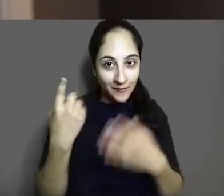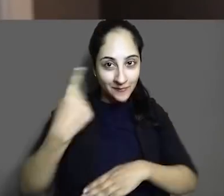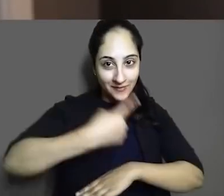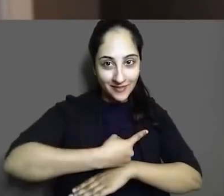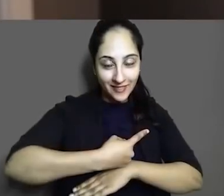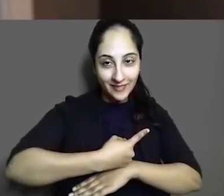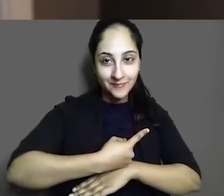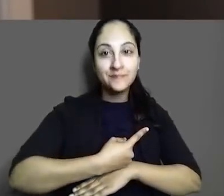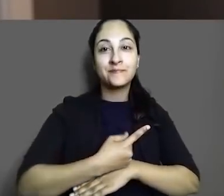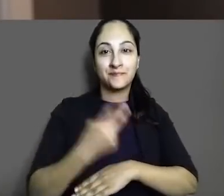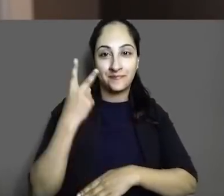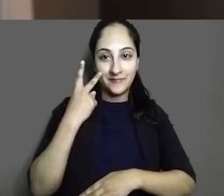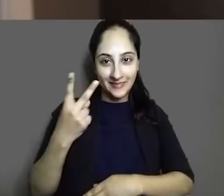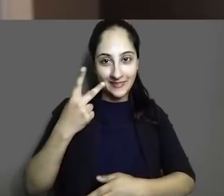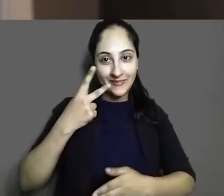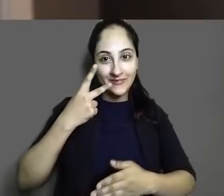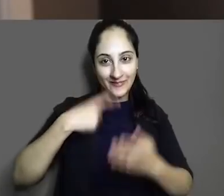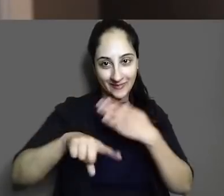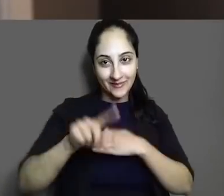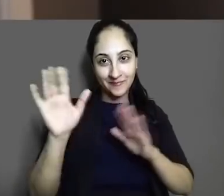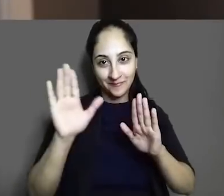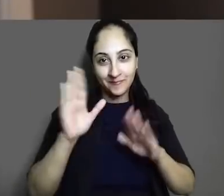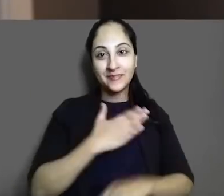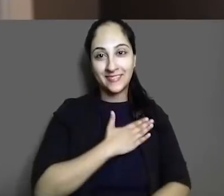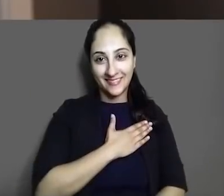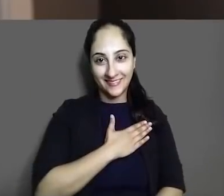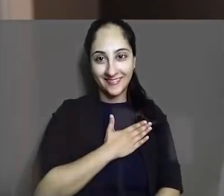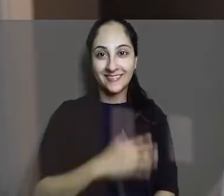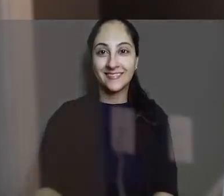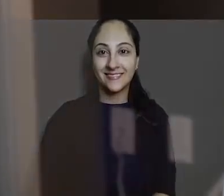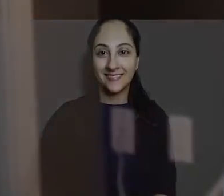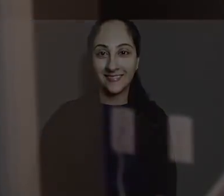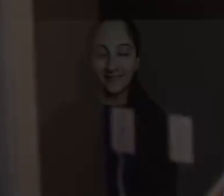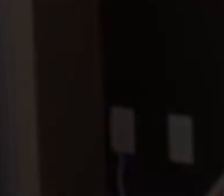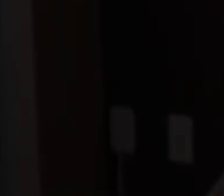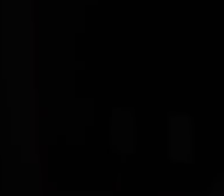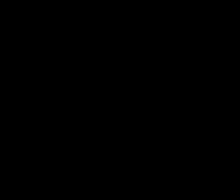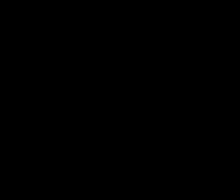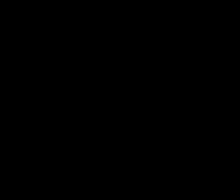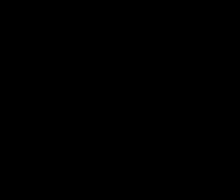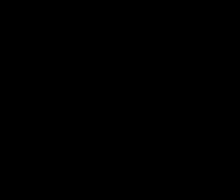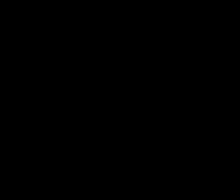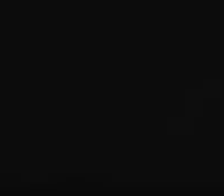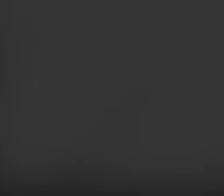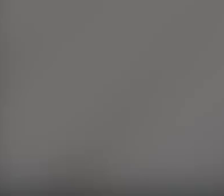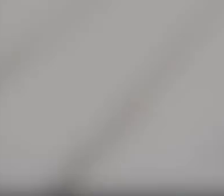warm, happy Family Day. And we look to talk to you again. Yali Madad.